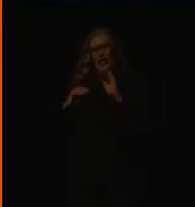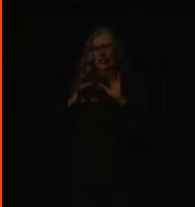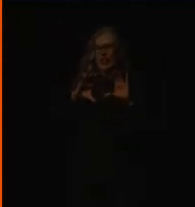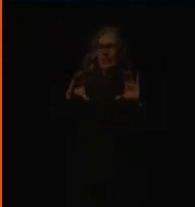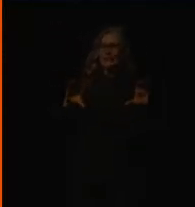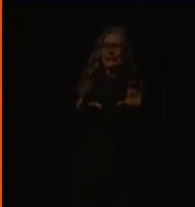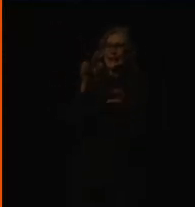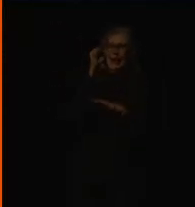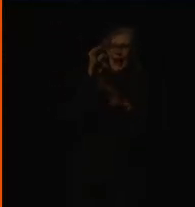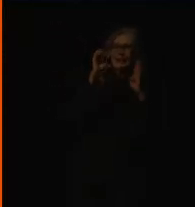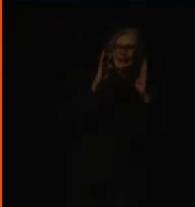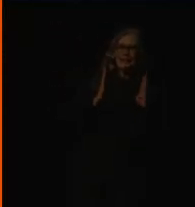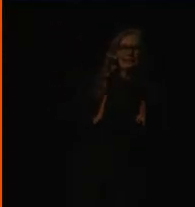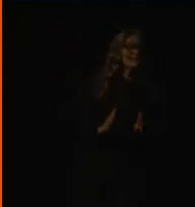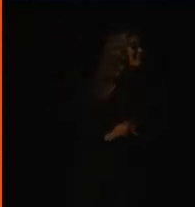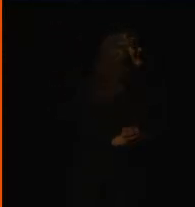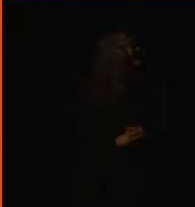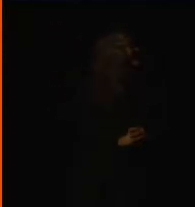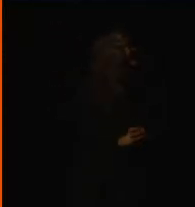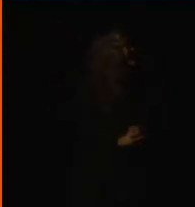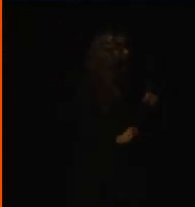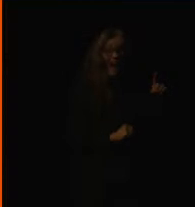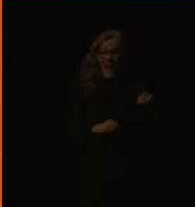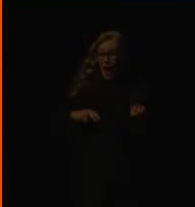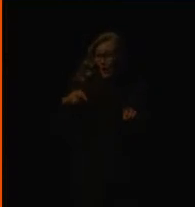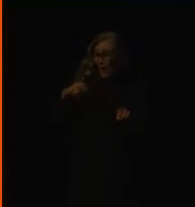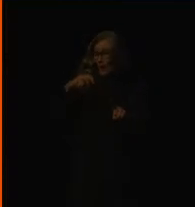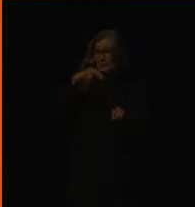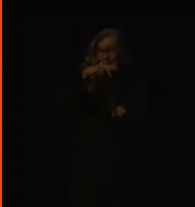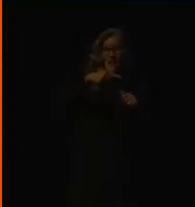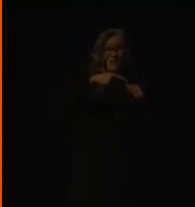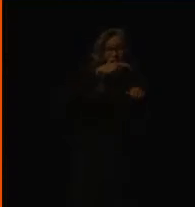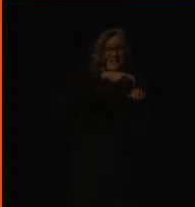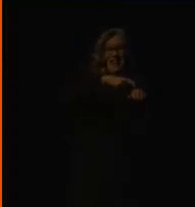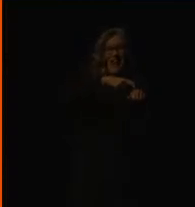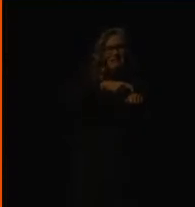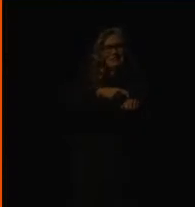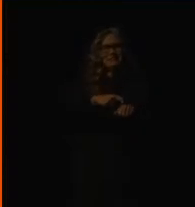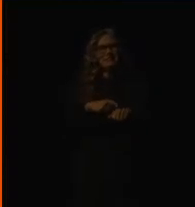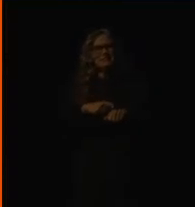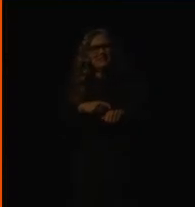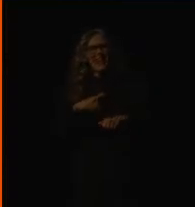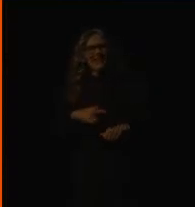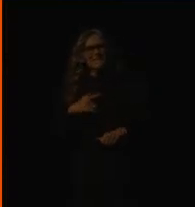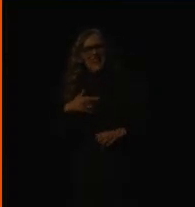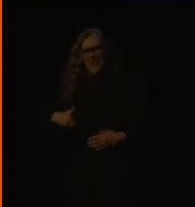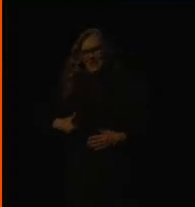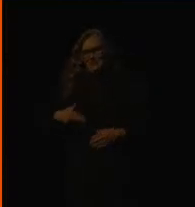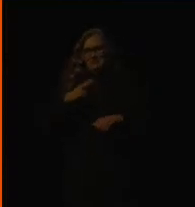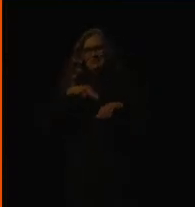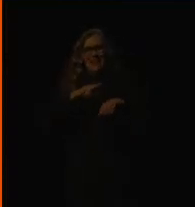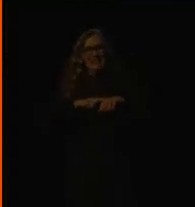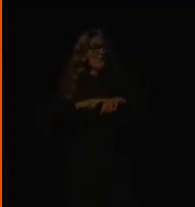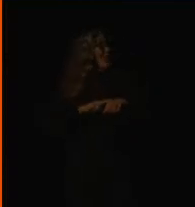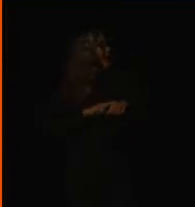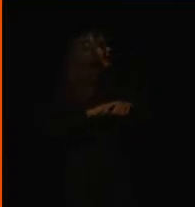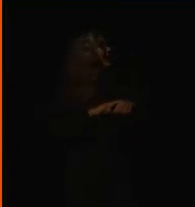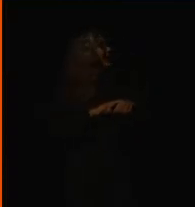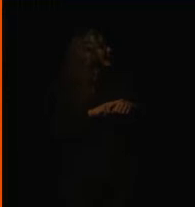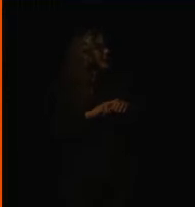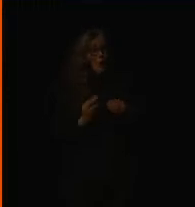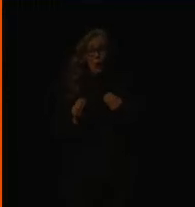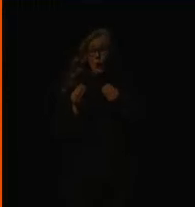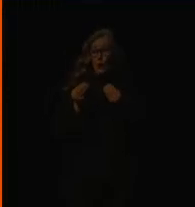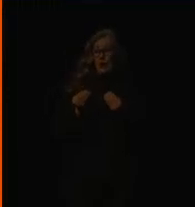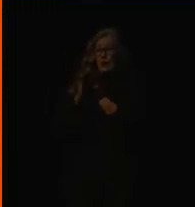up the stairs for the first time. It just came naturally. We are about to give Carl his first bite